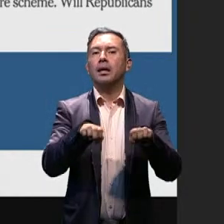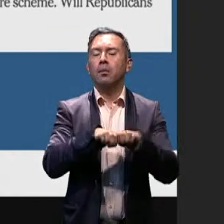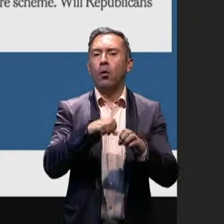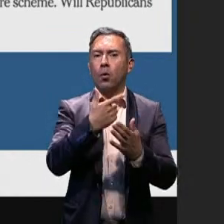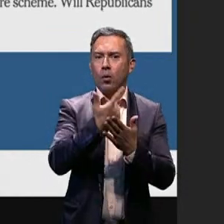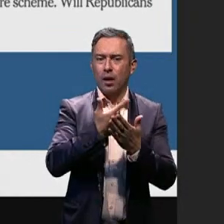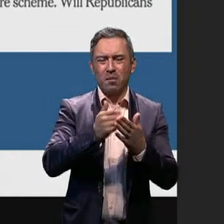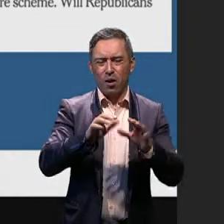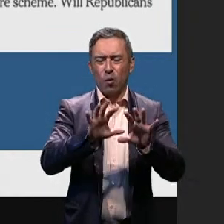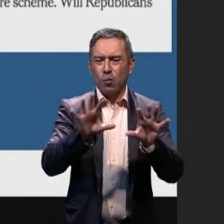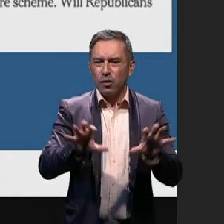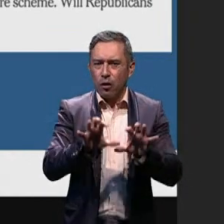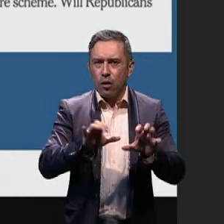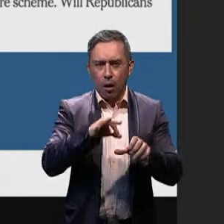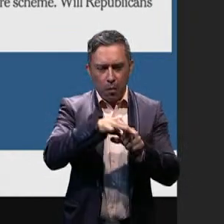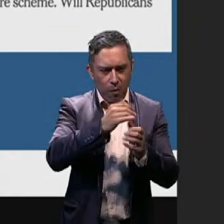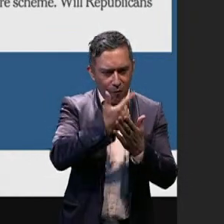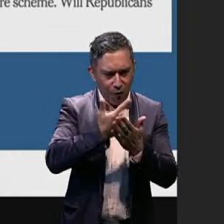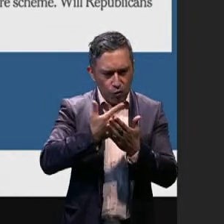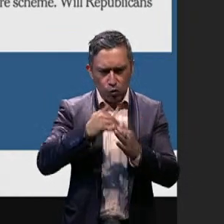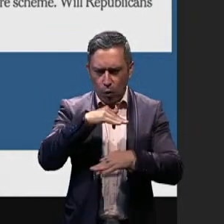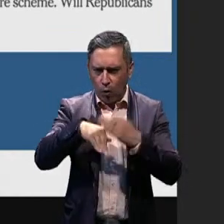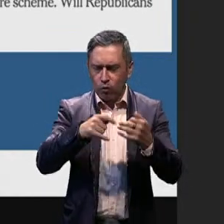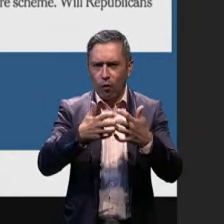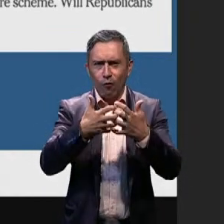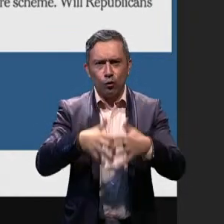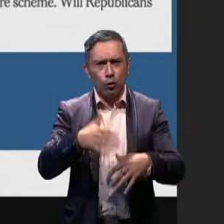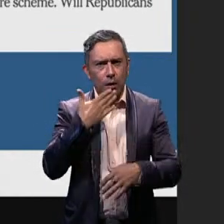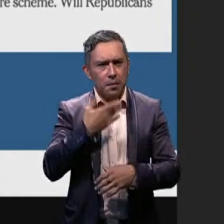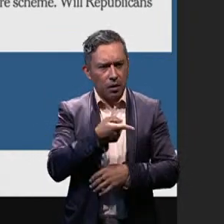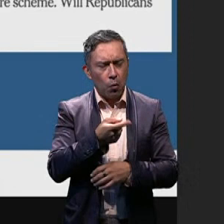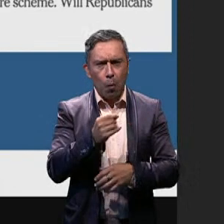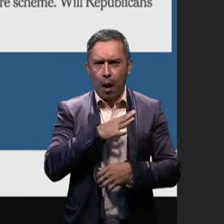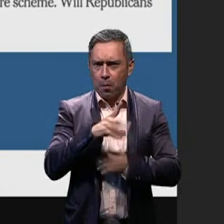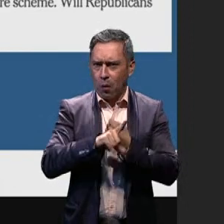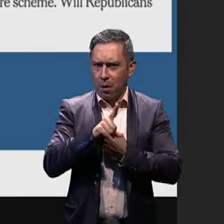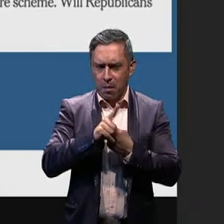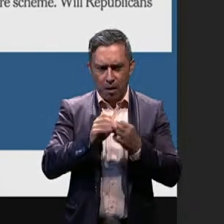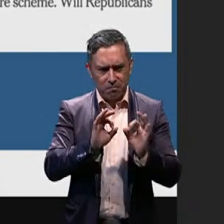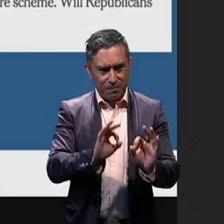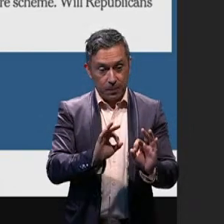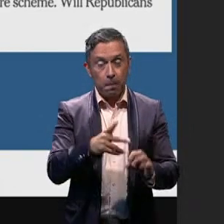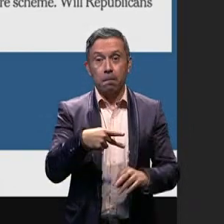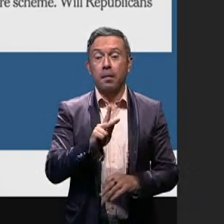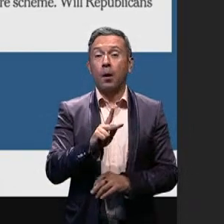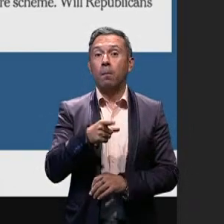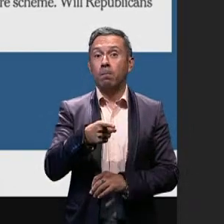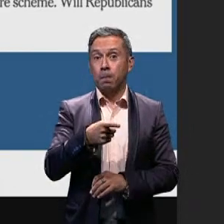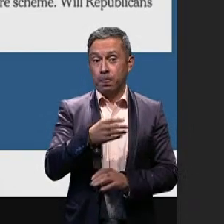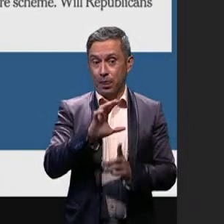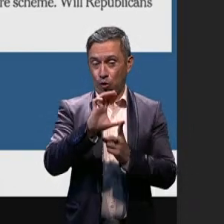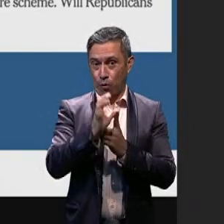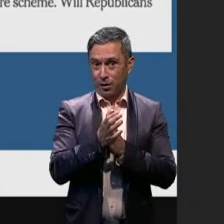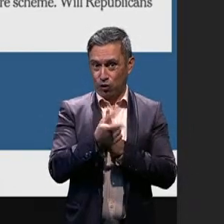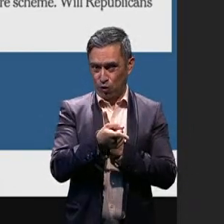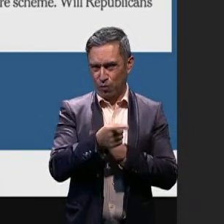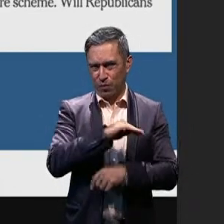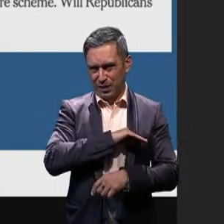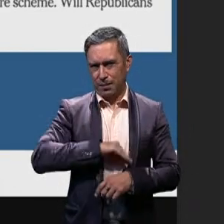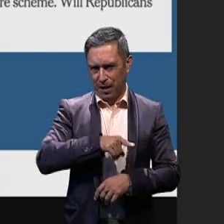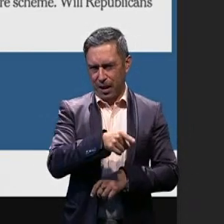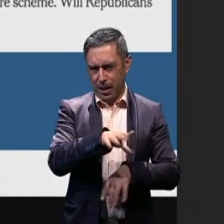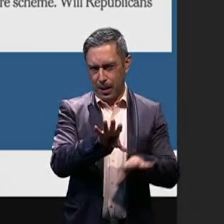yet the individuals on that county commission said that they knew in their heart, in their gut, that